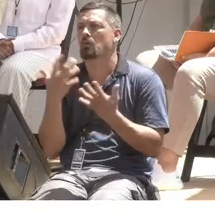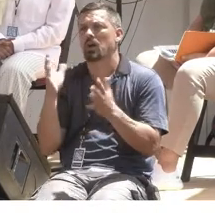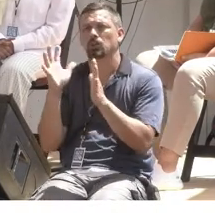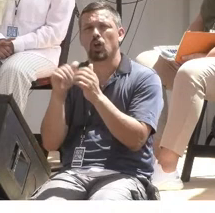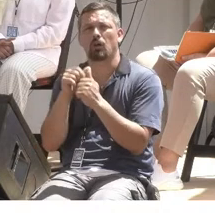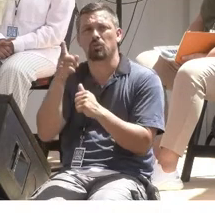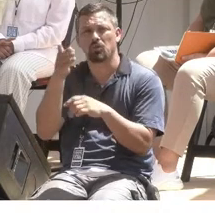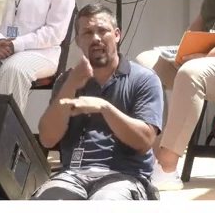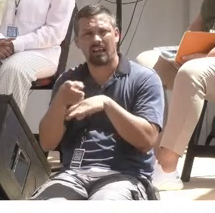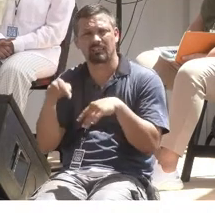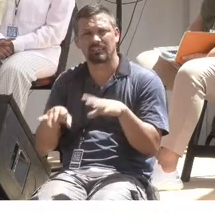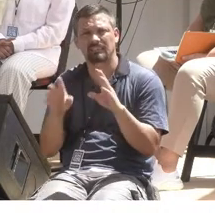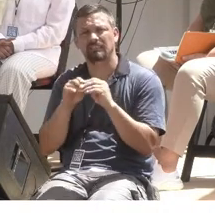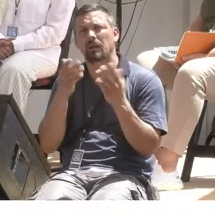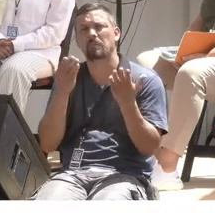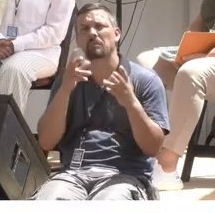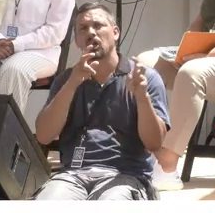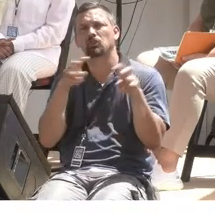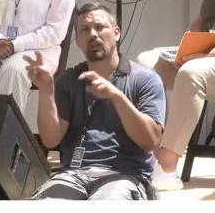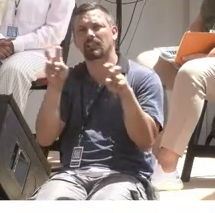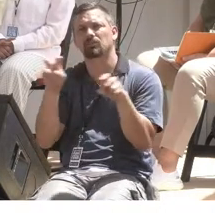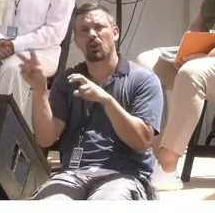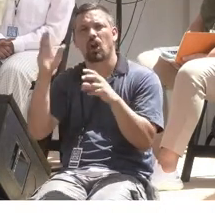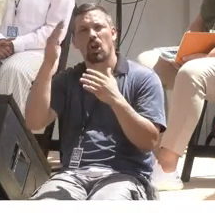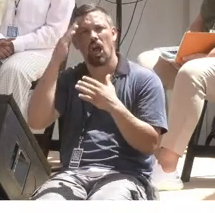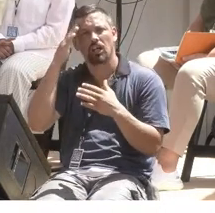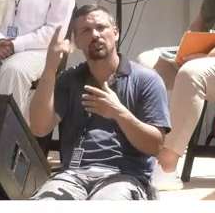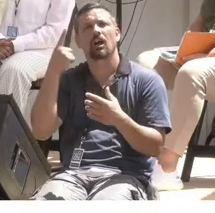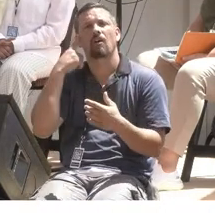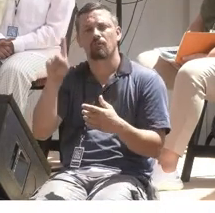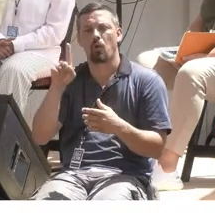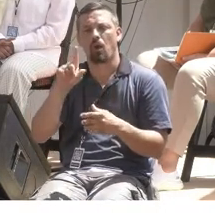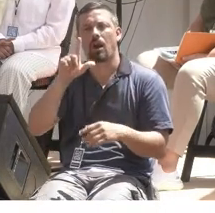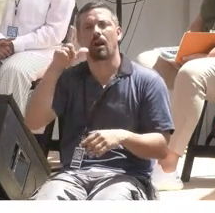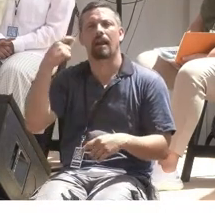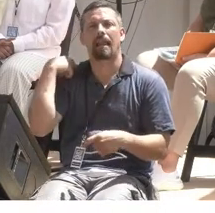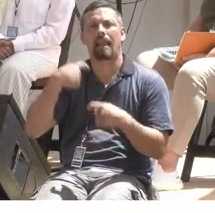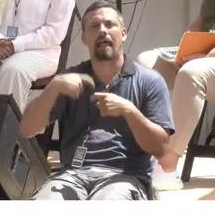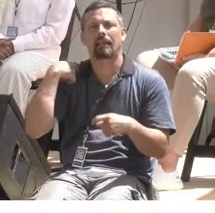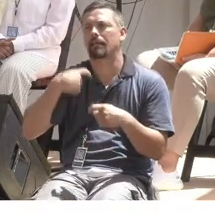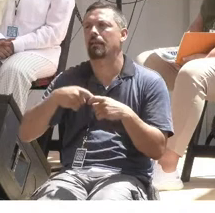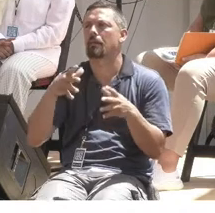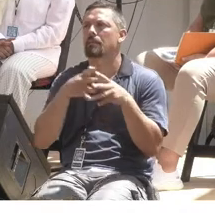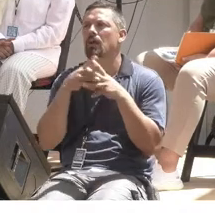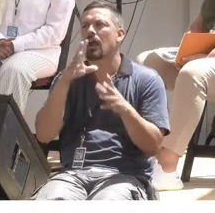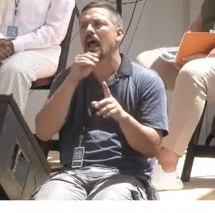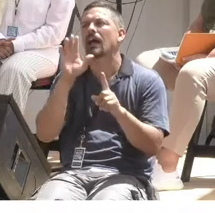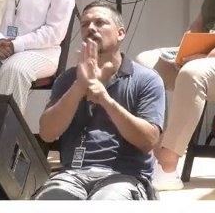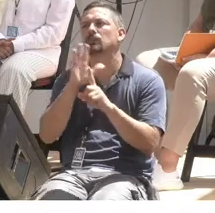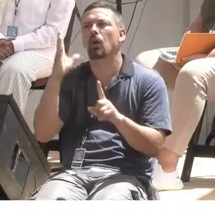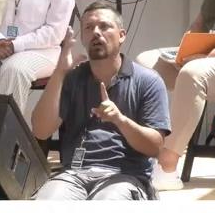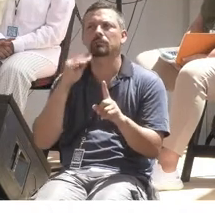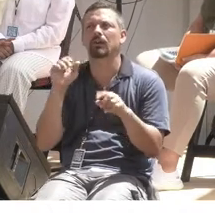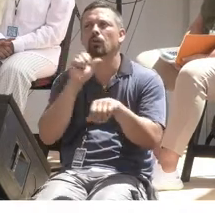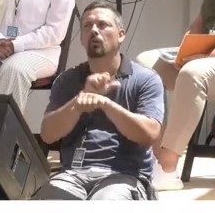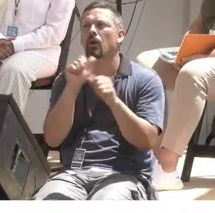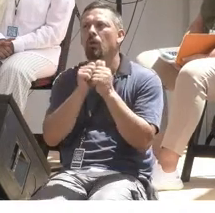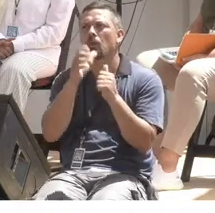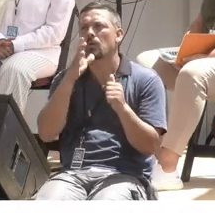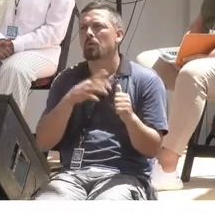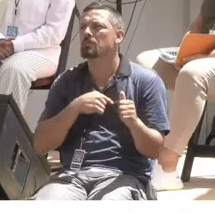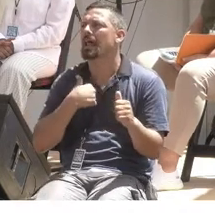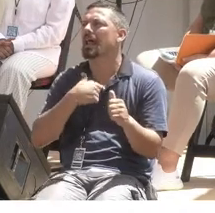know, maybe have a transfer of knowledge and exchange with Latin America, and then also hear your experiences working with women. I love the idea of